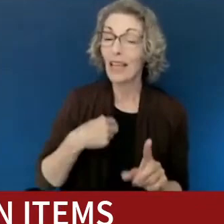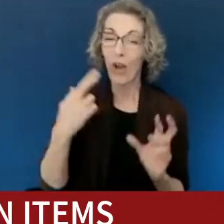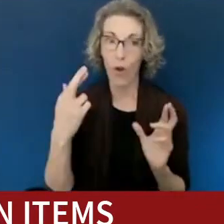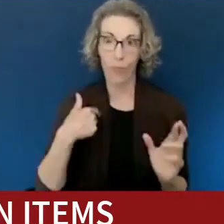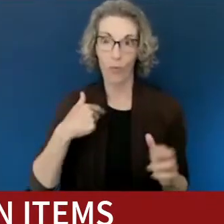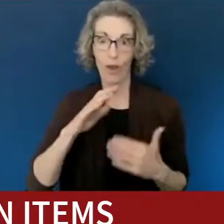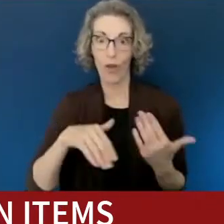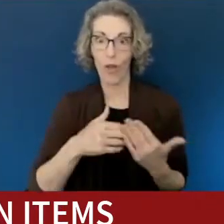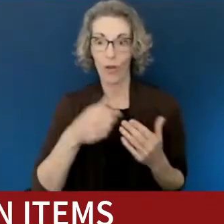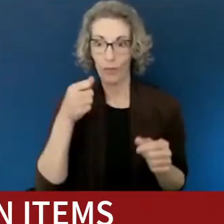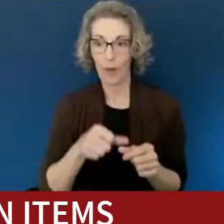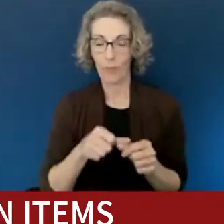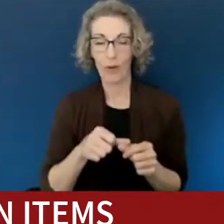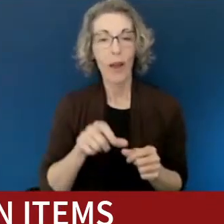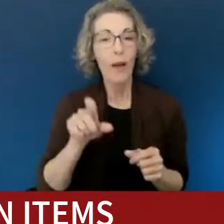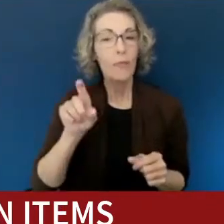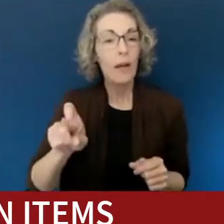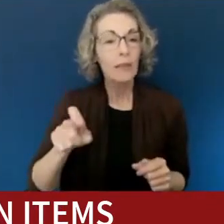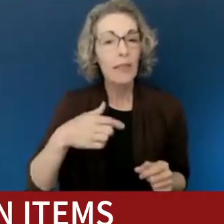need for self-compassion.